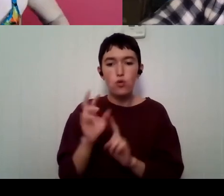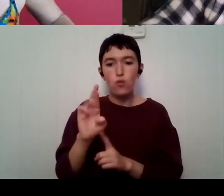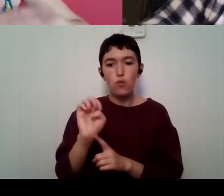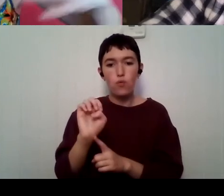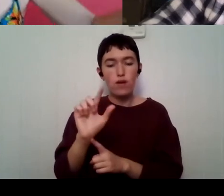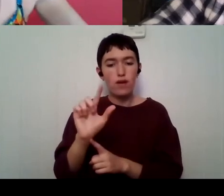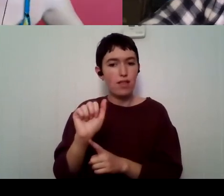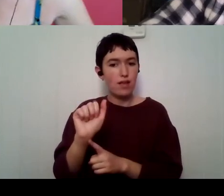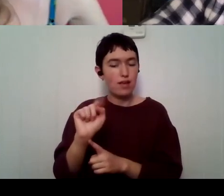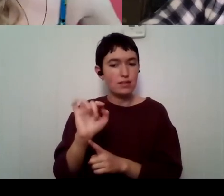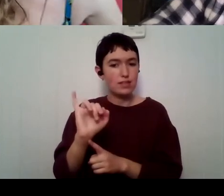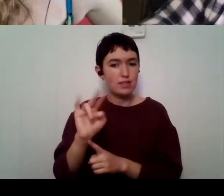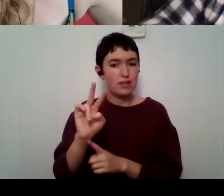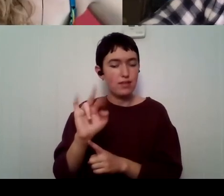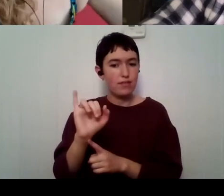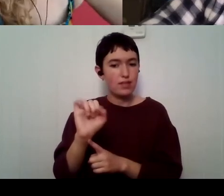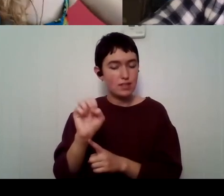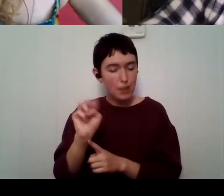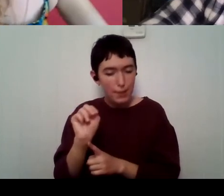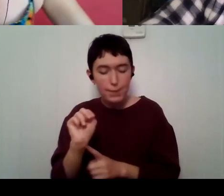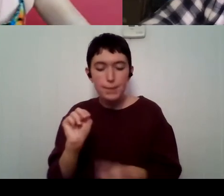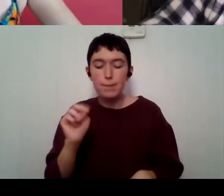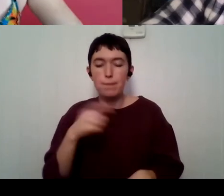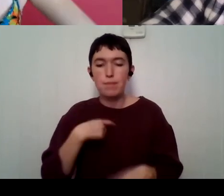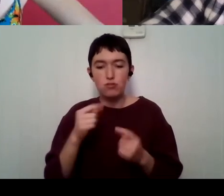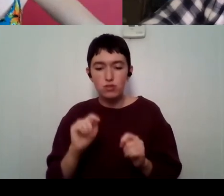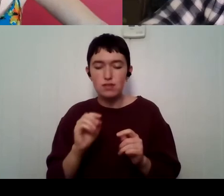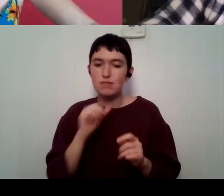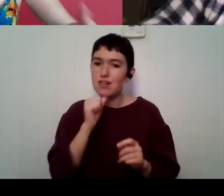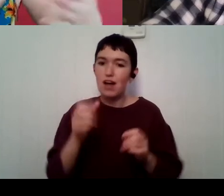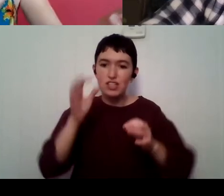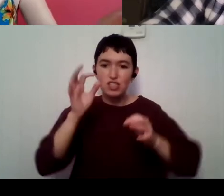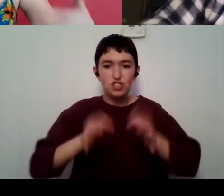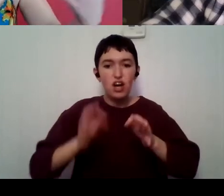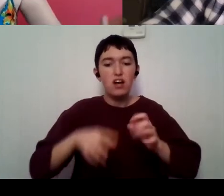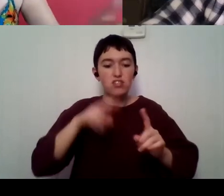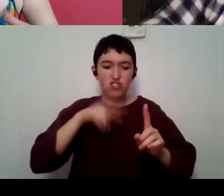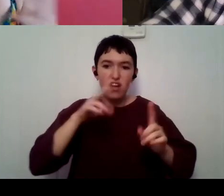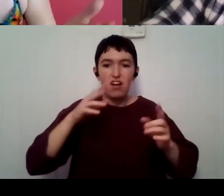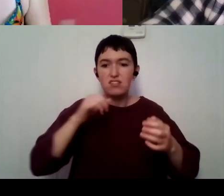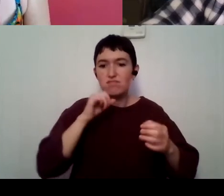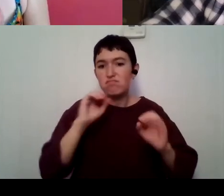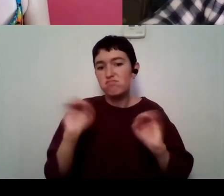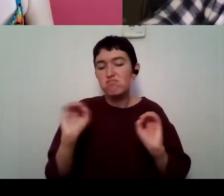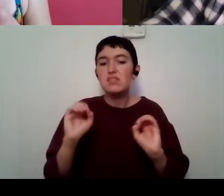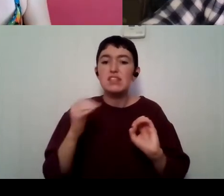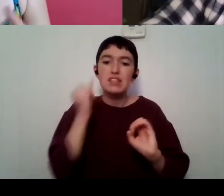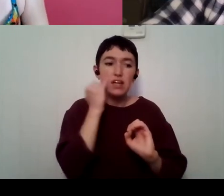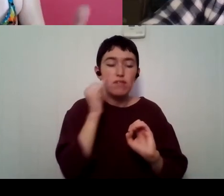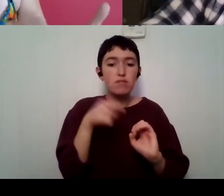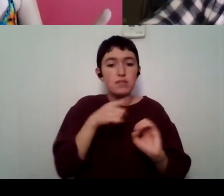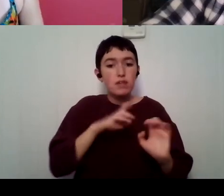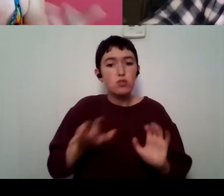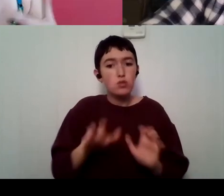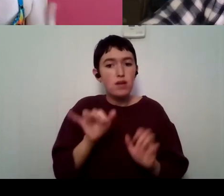because if they've been doing it for thousands of years, who am I to come in and say, wait a minute, don't hunt the monkey? It's like if they've been doing this for a long time and they know what they're doing, and a lot of